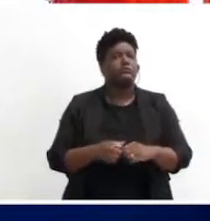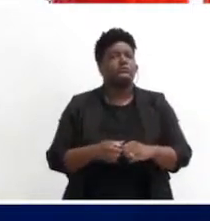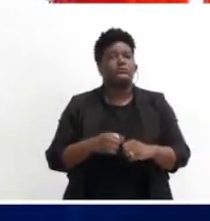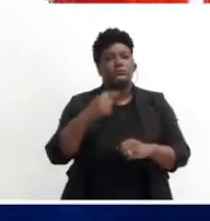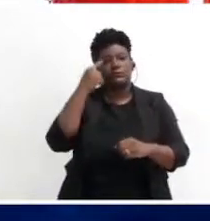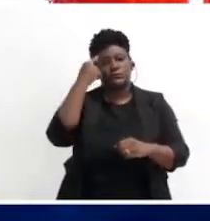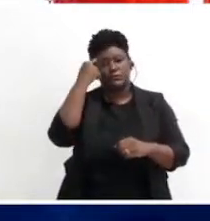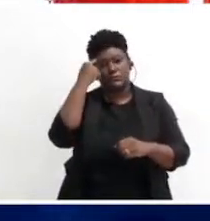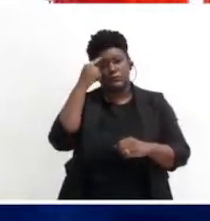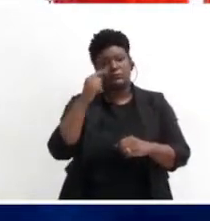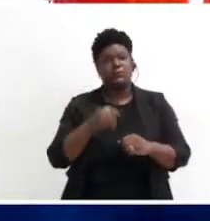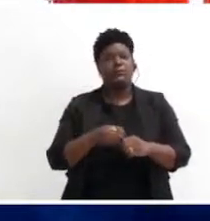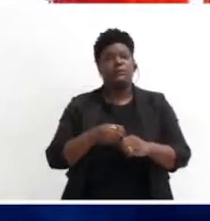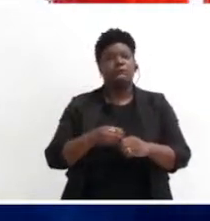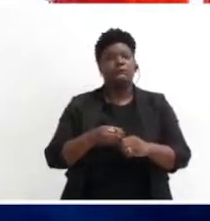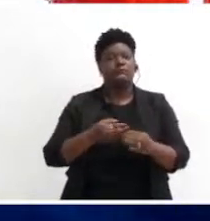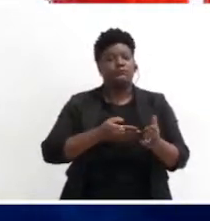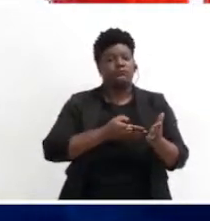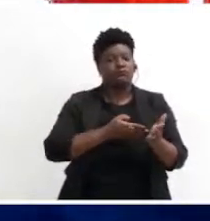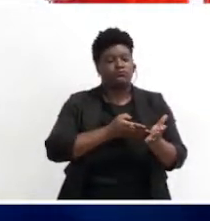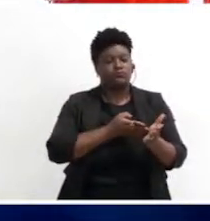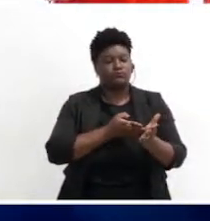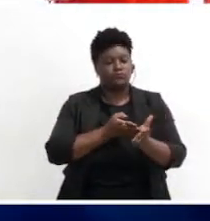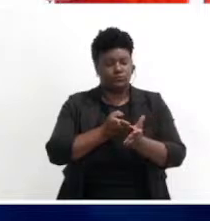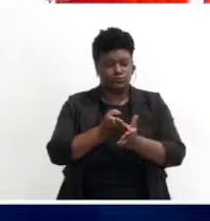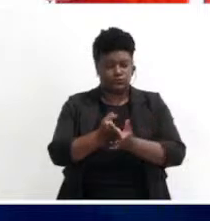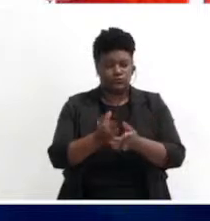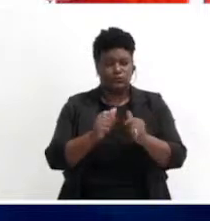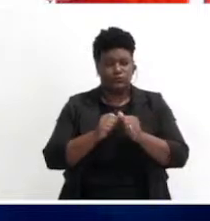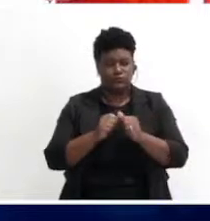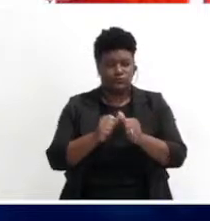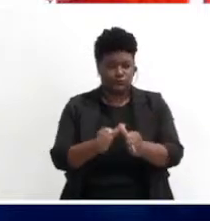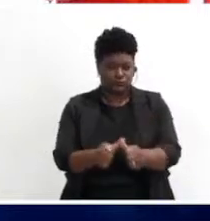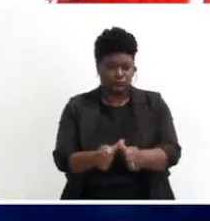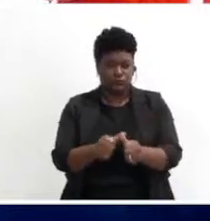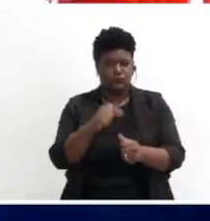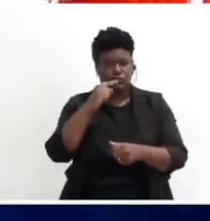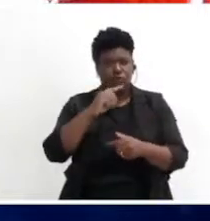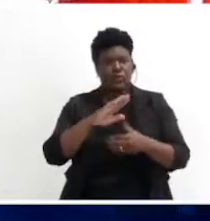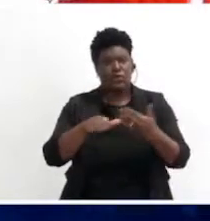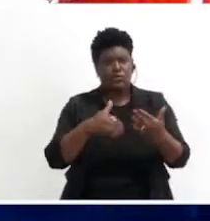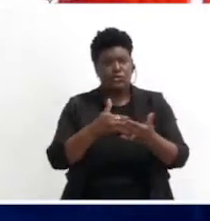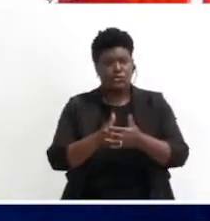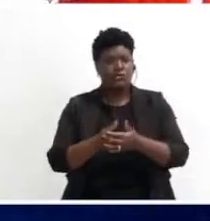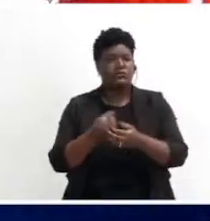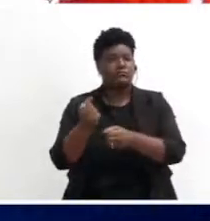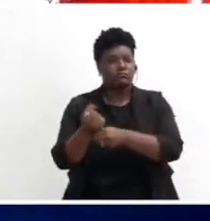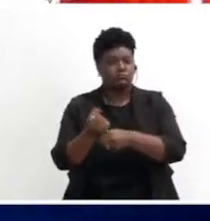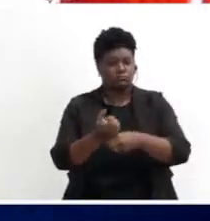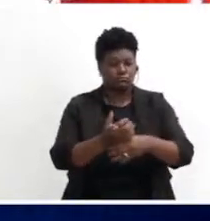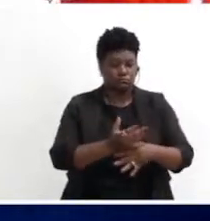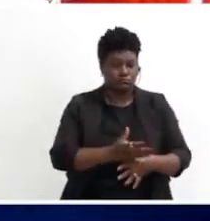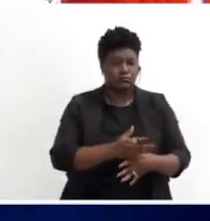all kind of very well thought out, how to do these processes.